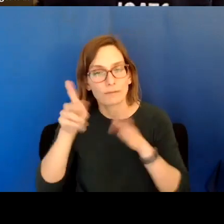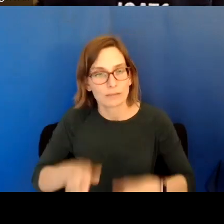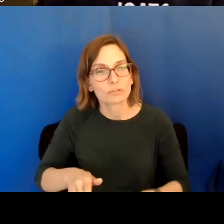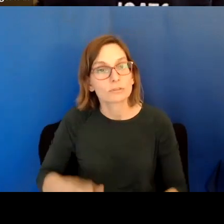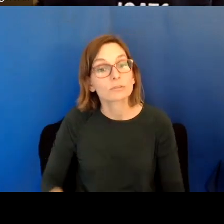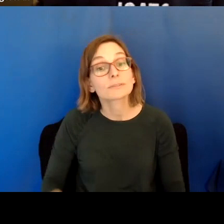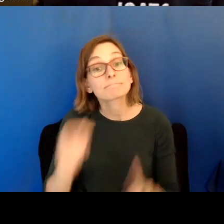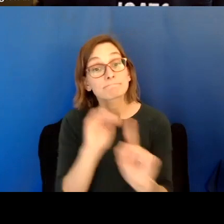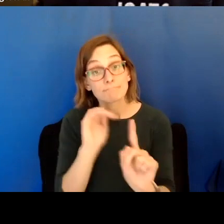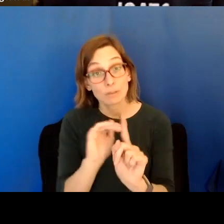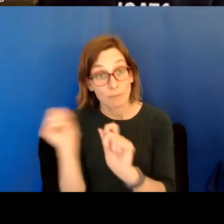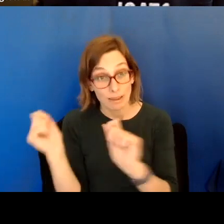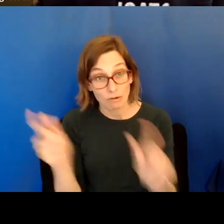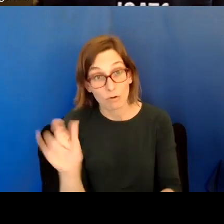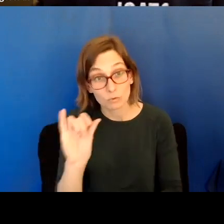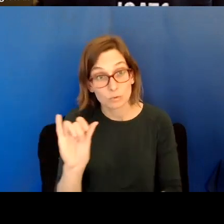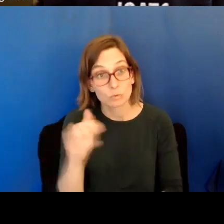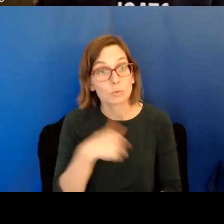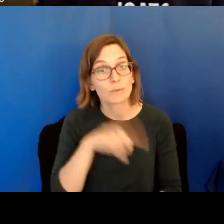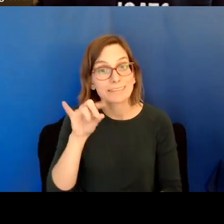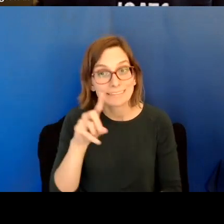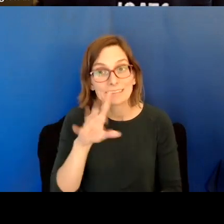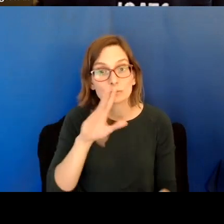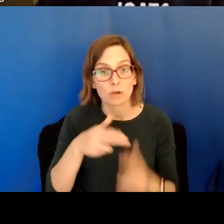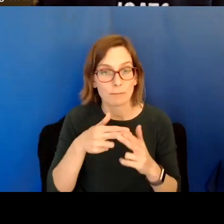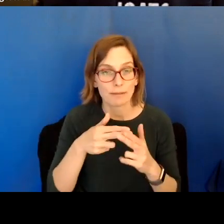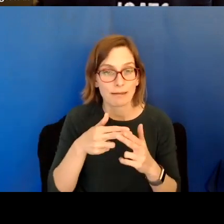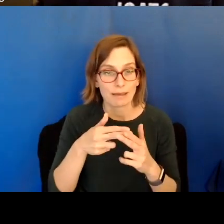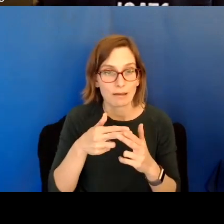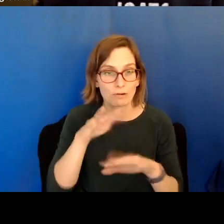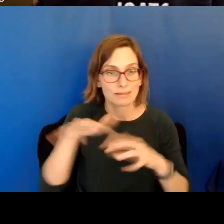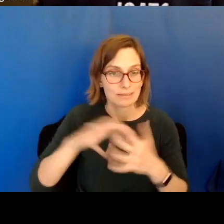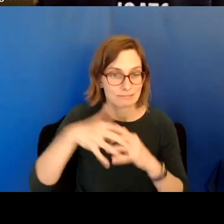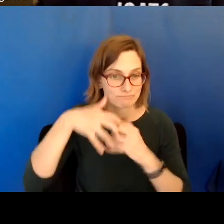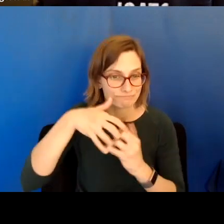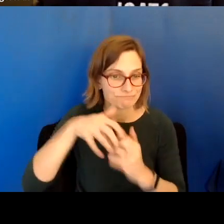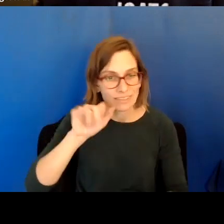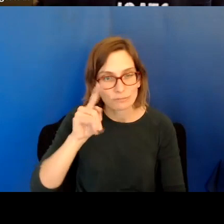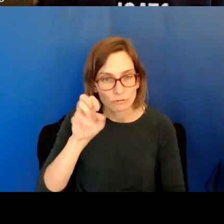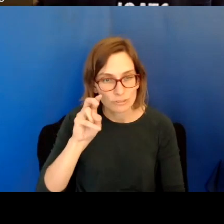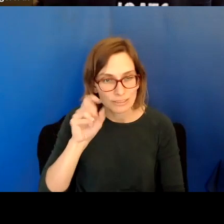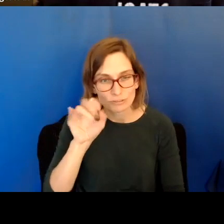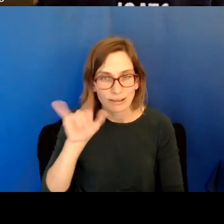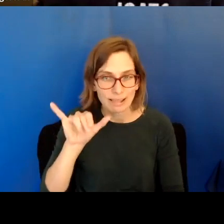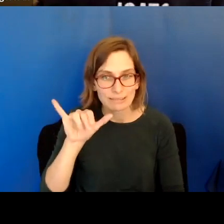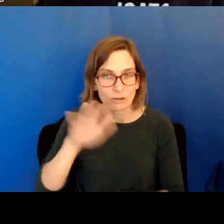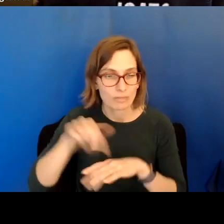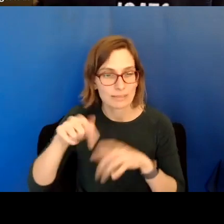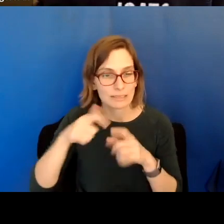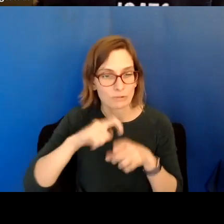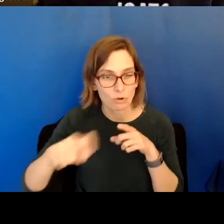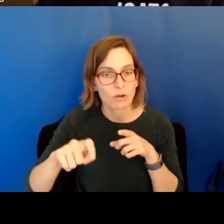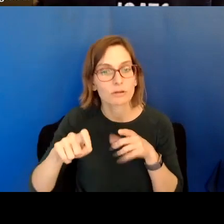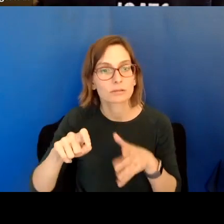remind everybody that we did talk about intersectionality on this call. Kimberly Crenshaw is going to